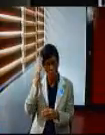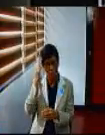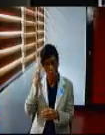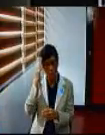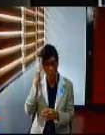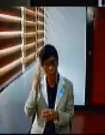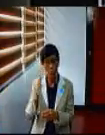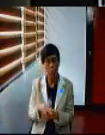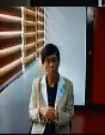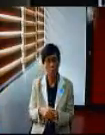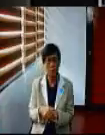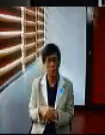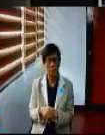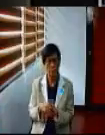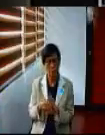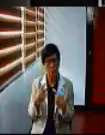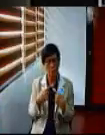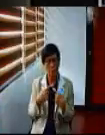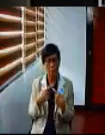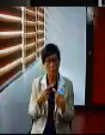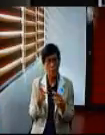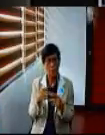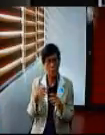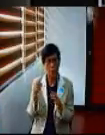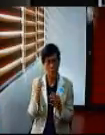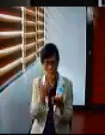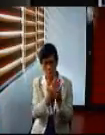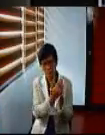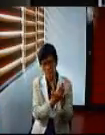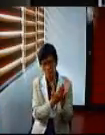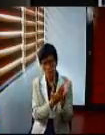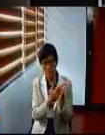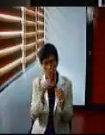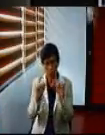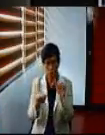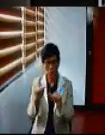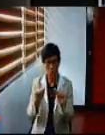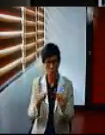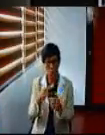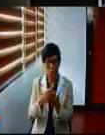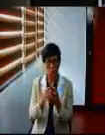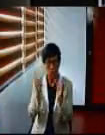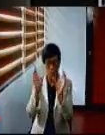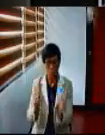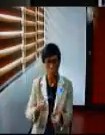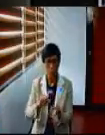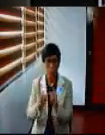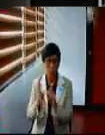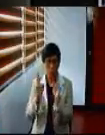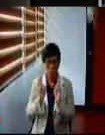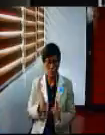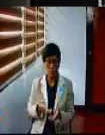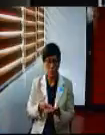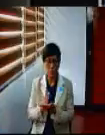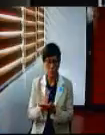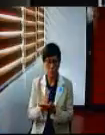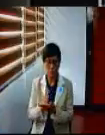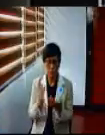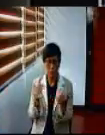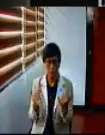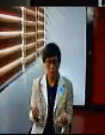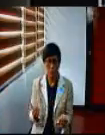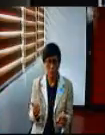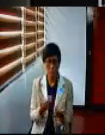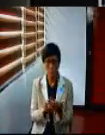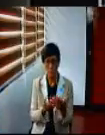has prepared a very detailed assessment on the impact of climate change on human rights. Now, these